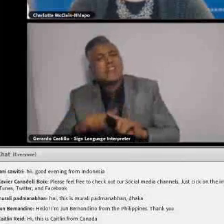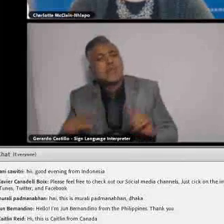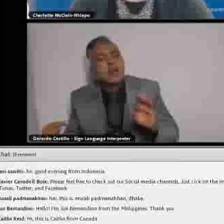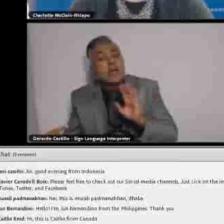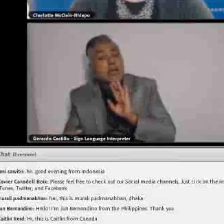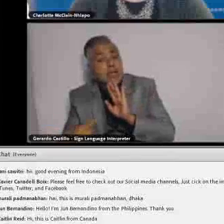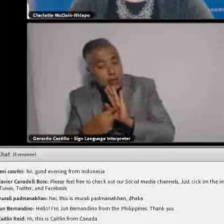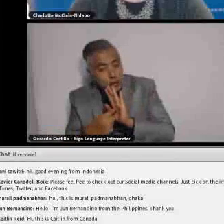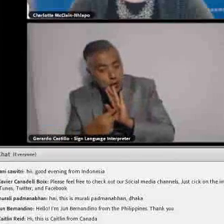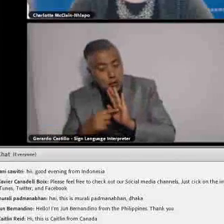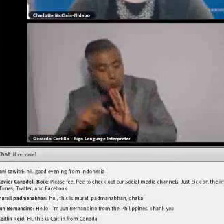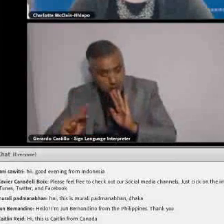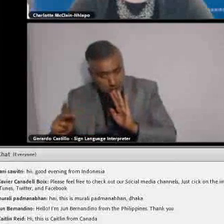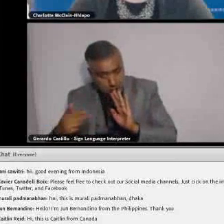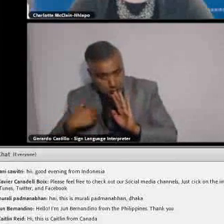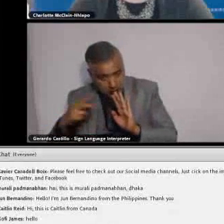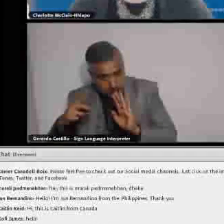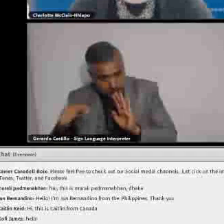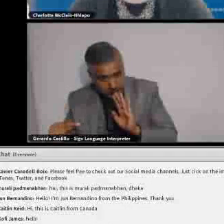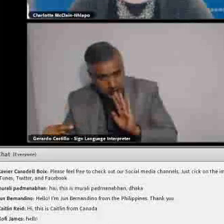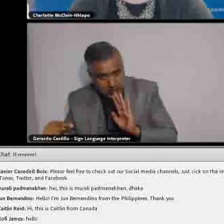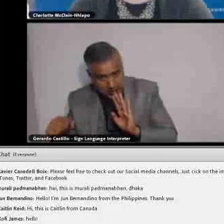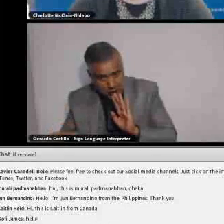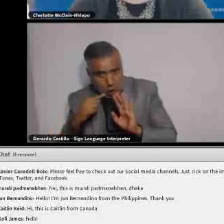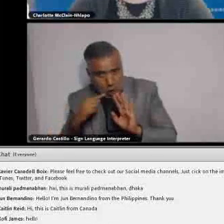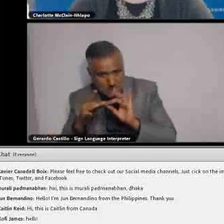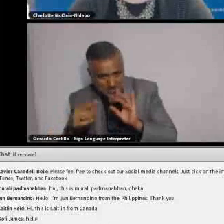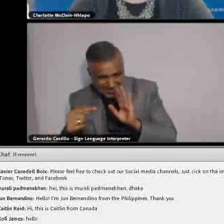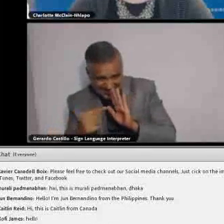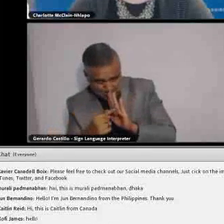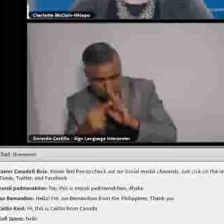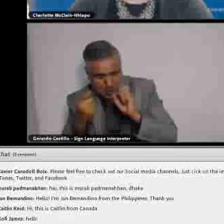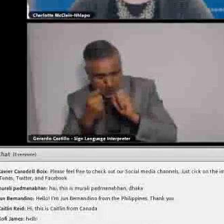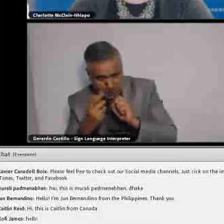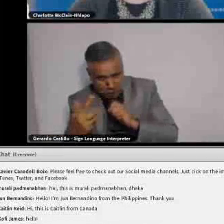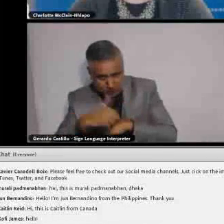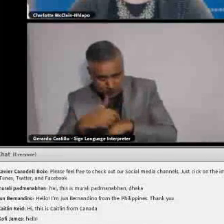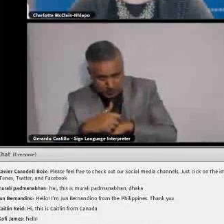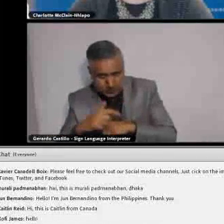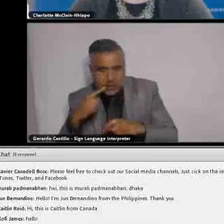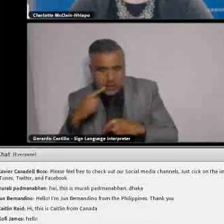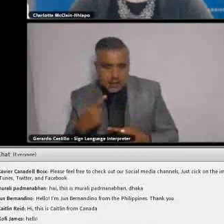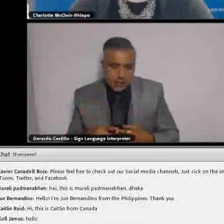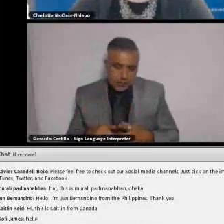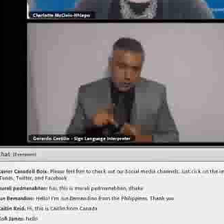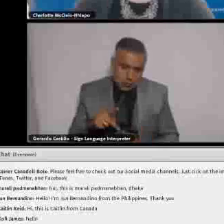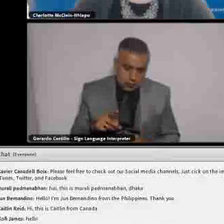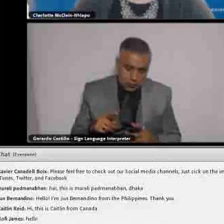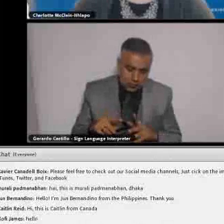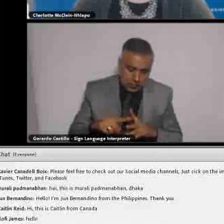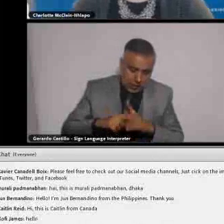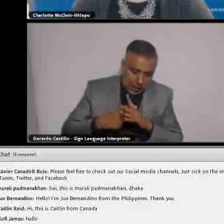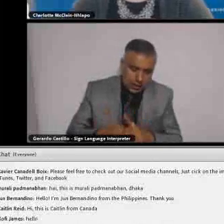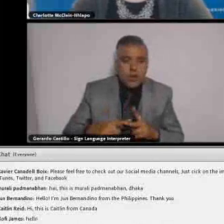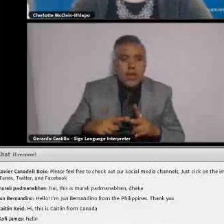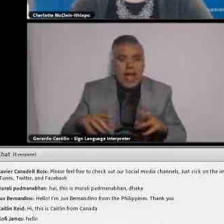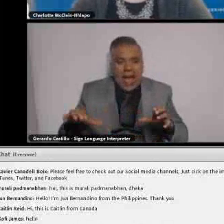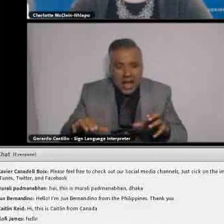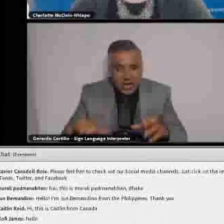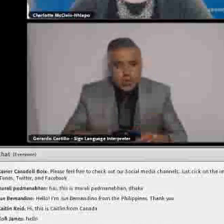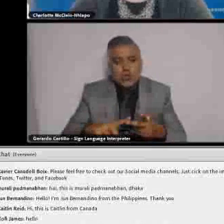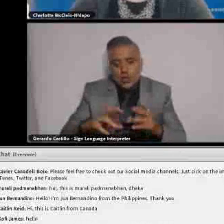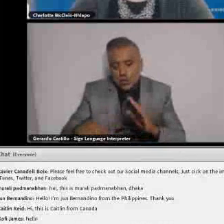persons with disabilities are mentioned multiple times in the preamble, in the guiding principles, in the priorities for action, in the role for